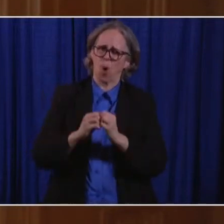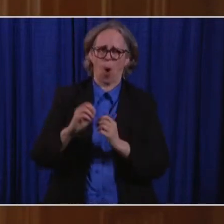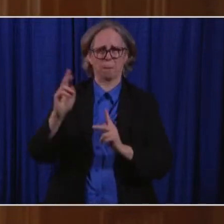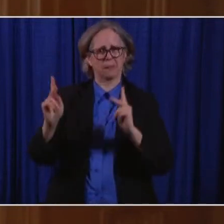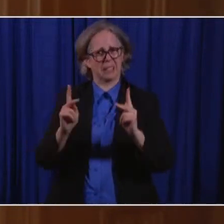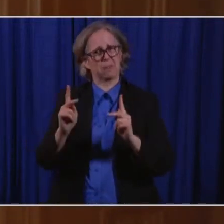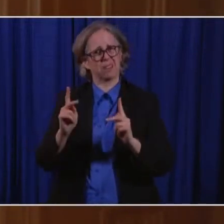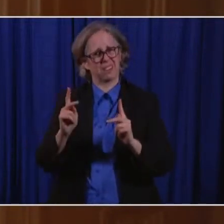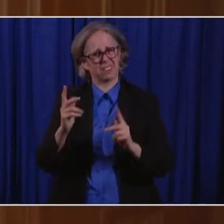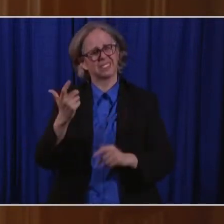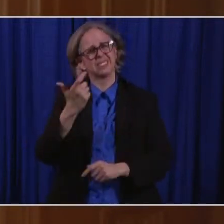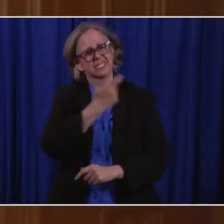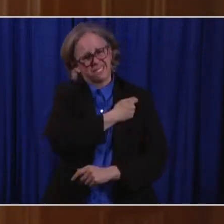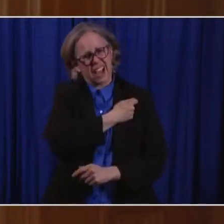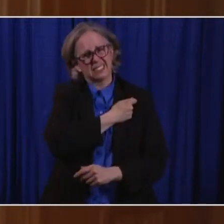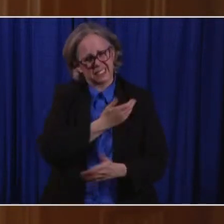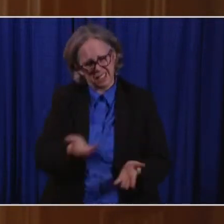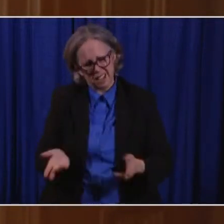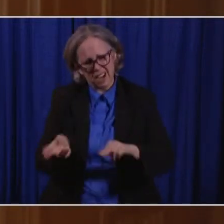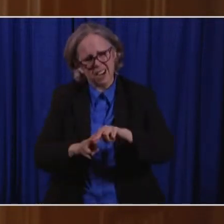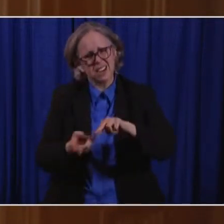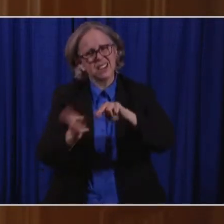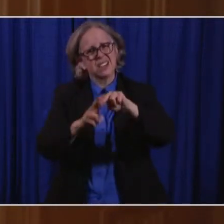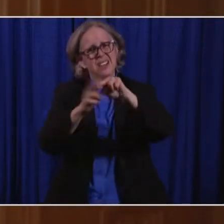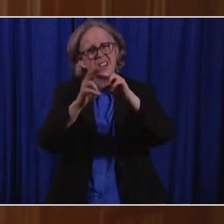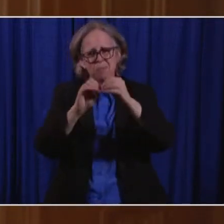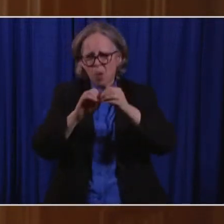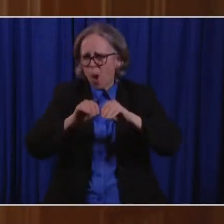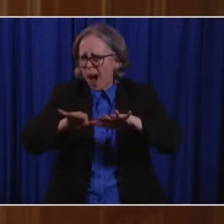have today to be vaccinated.